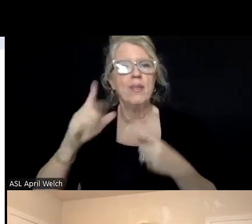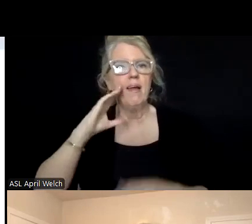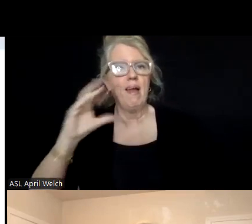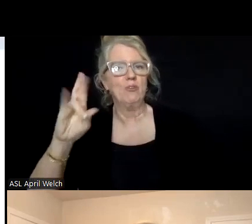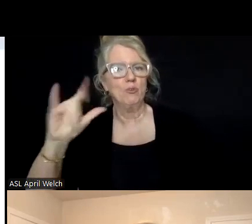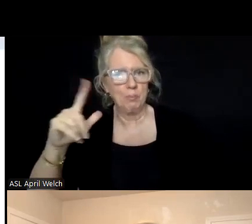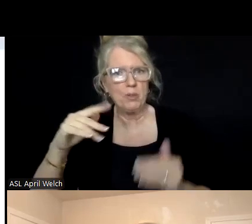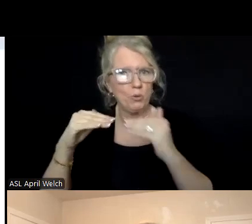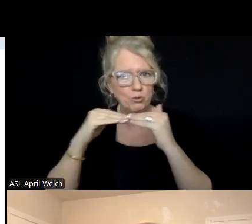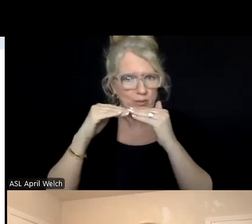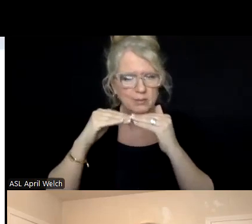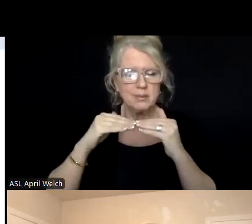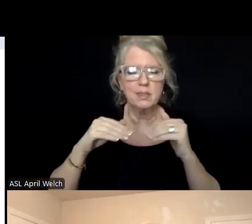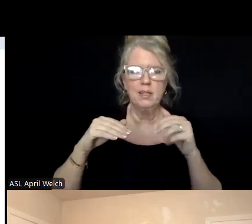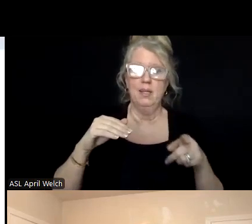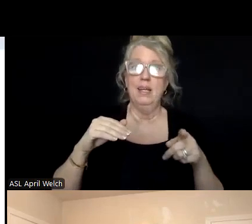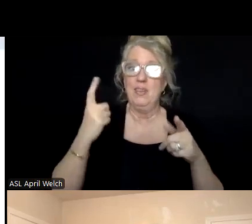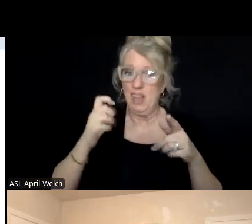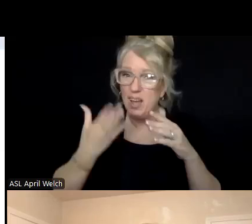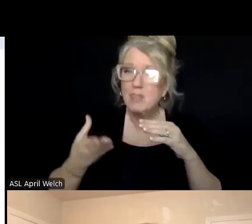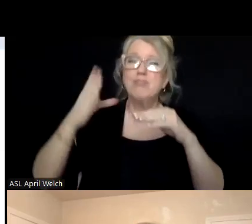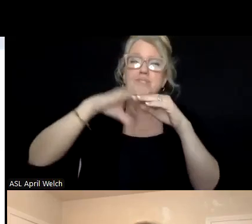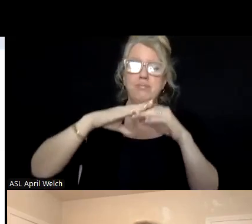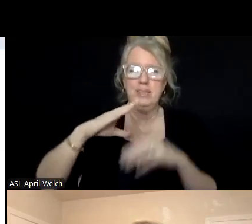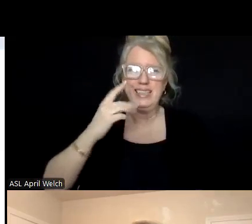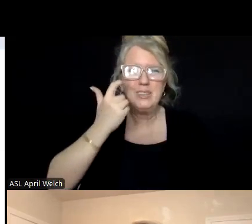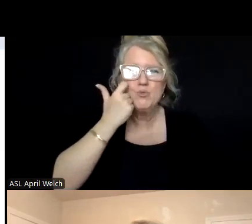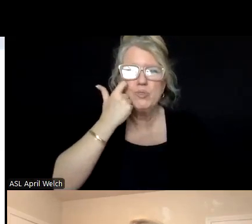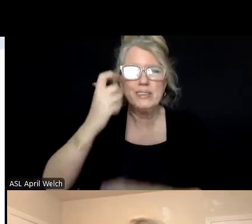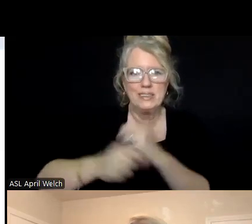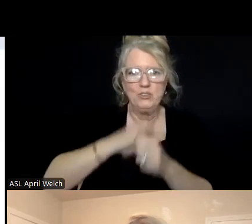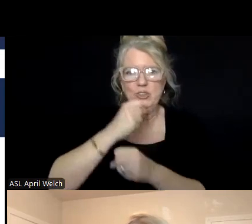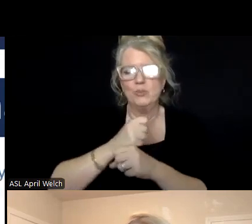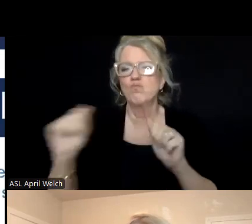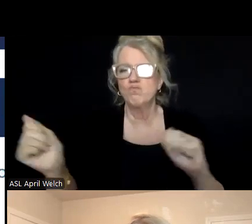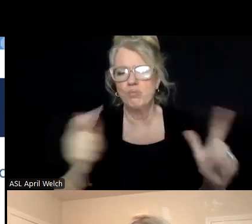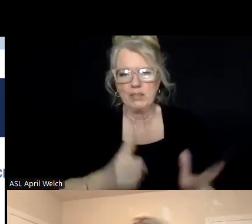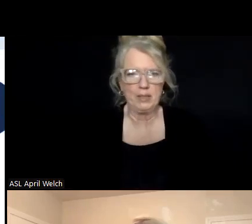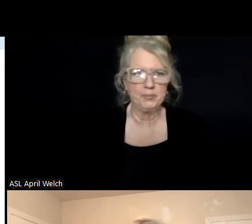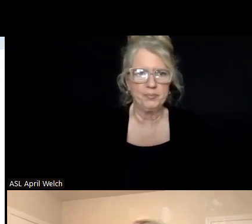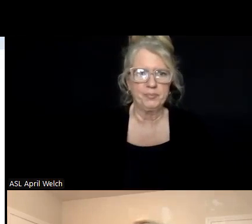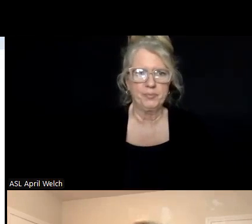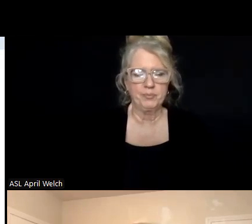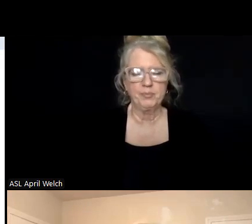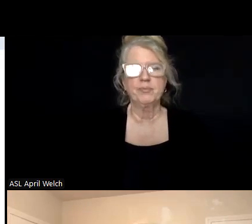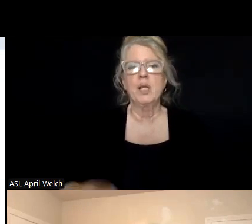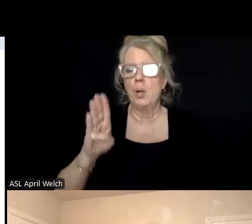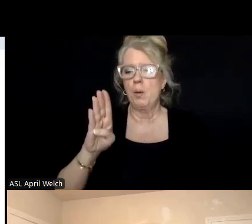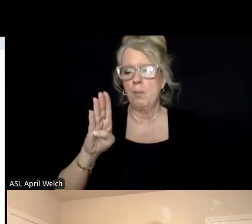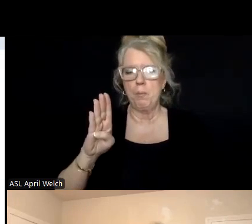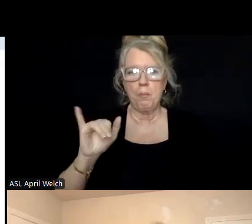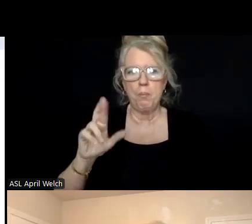justice. And this has gone up a lot in recent years. Next slide, please. So the Byrne